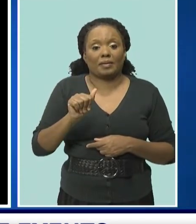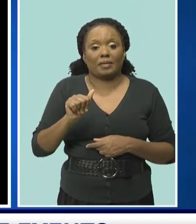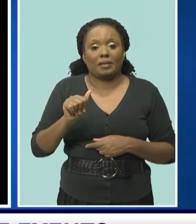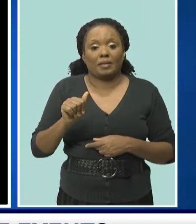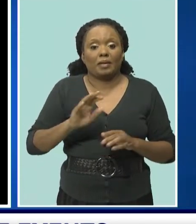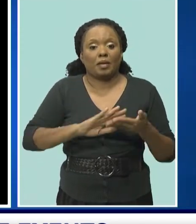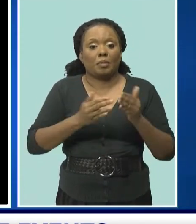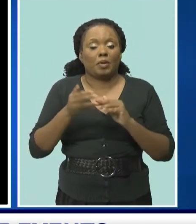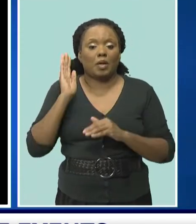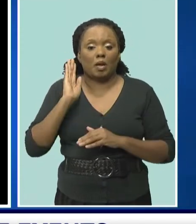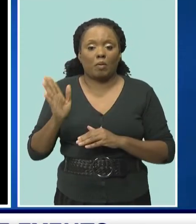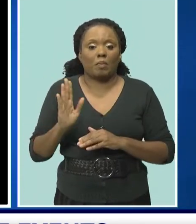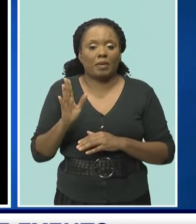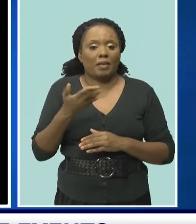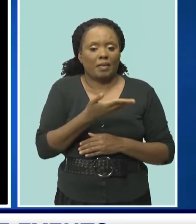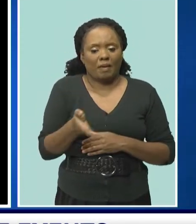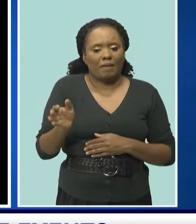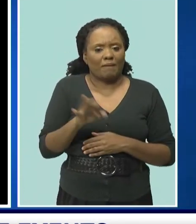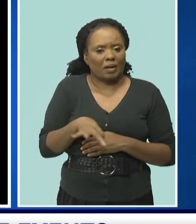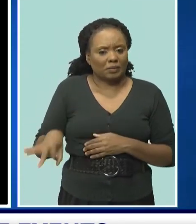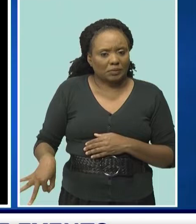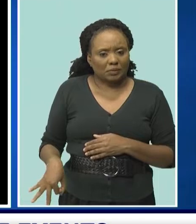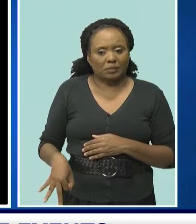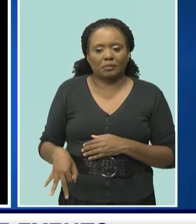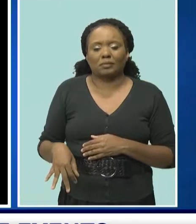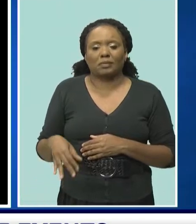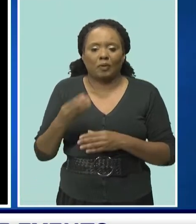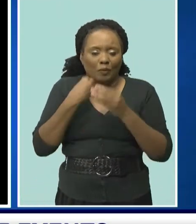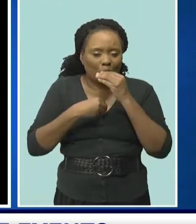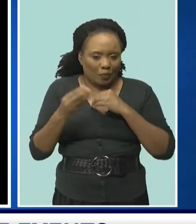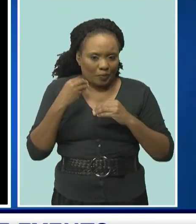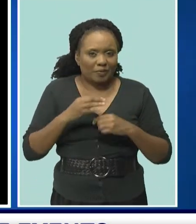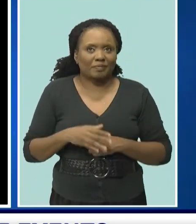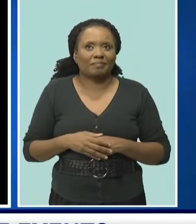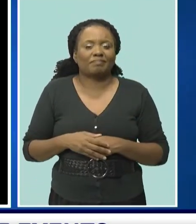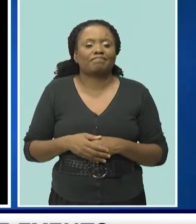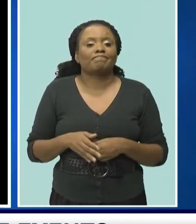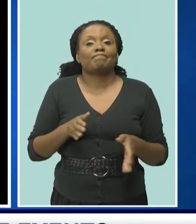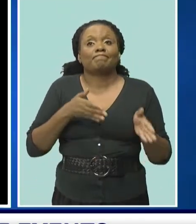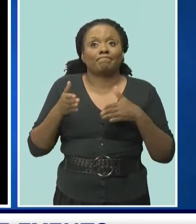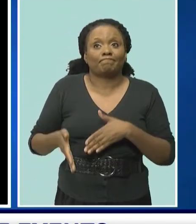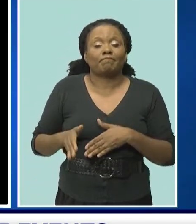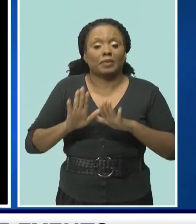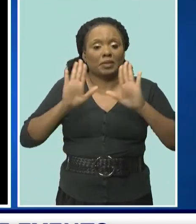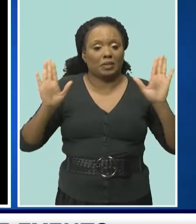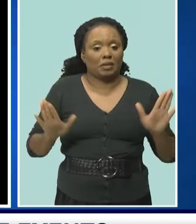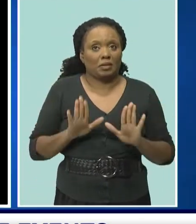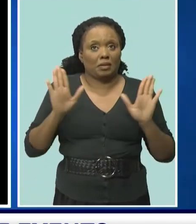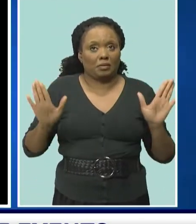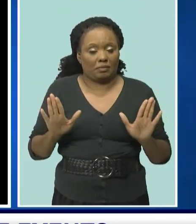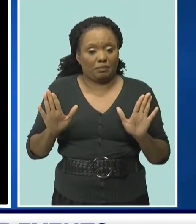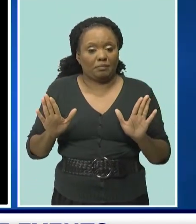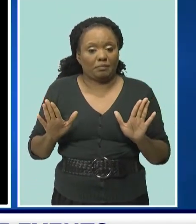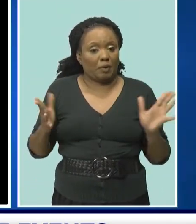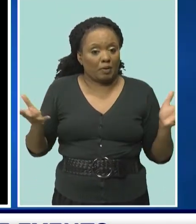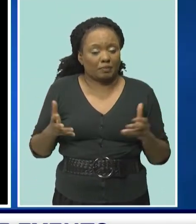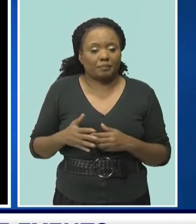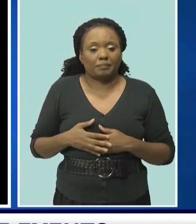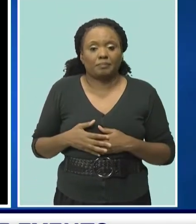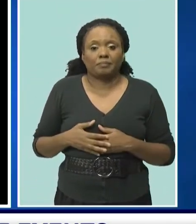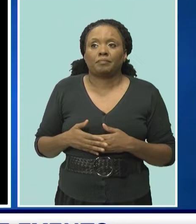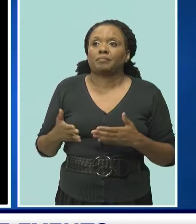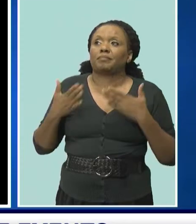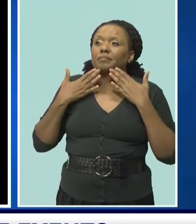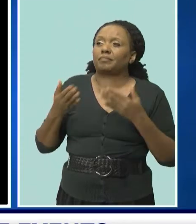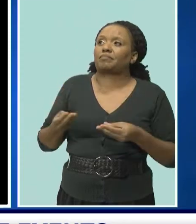their dances, and hopefully their food. So that's on Saturday. On Sunday, it's time to give thanks and praises at